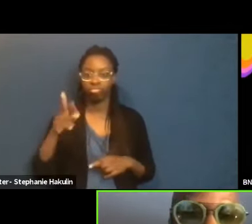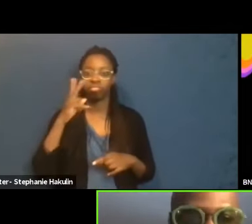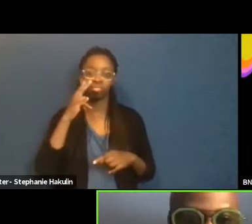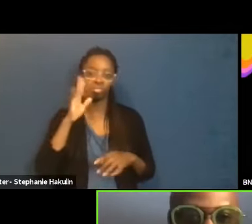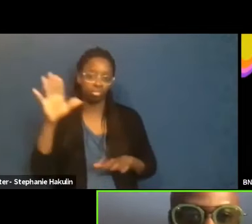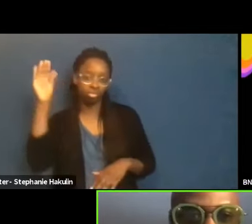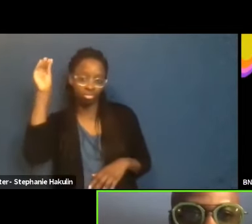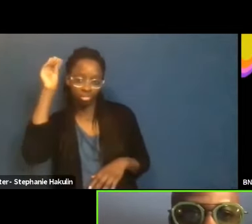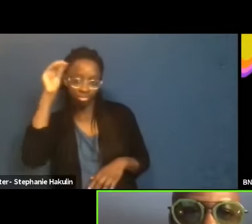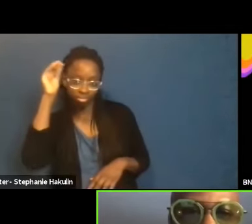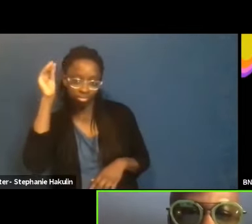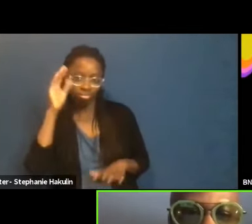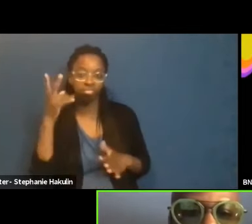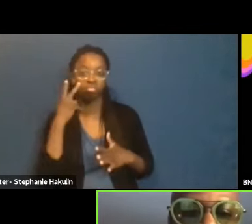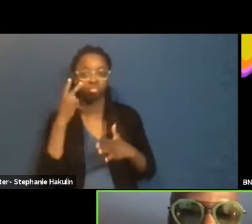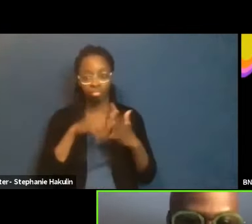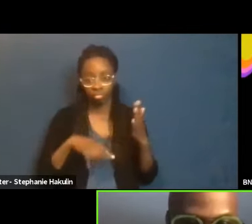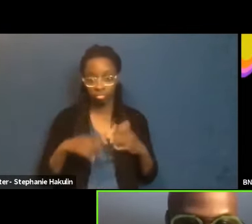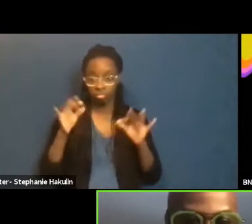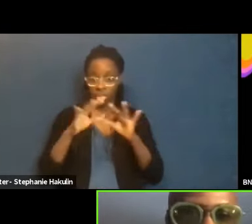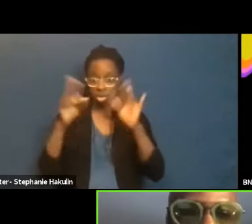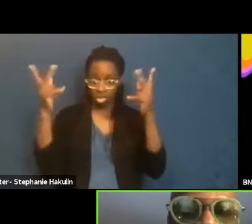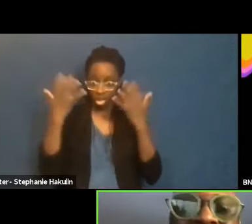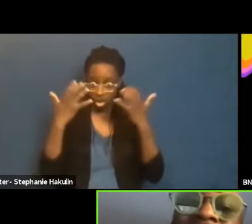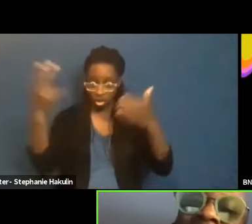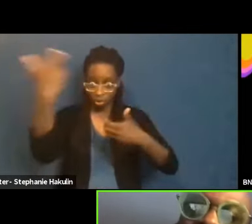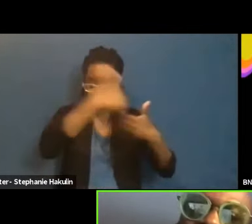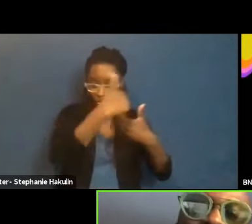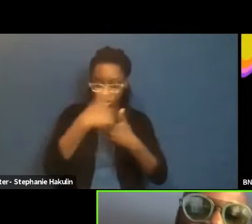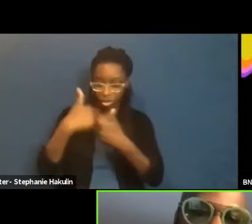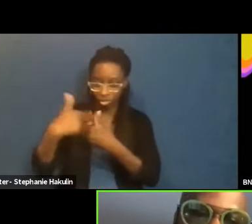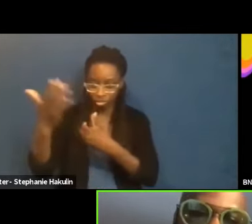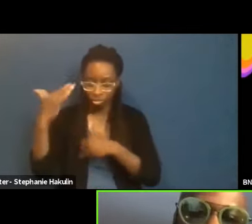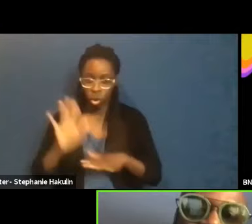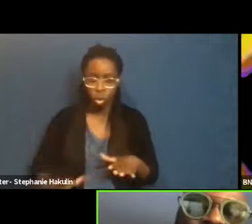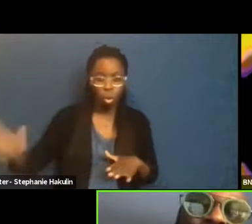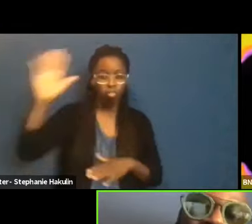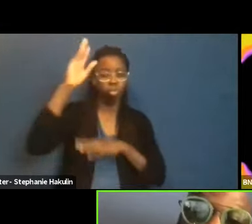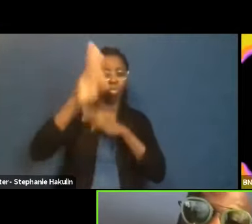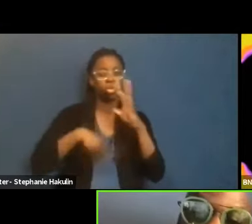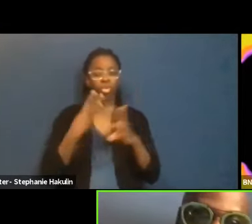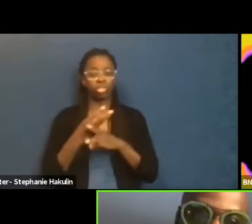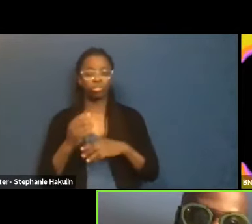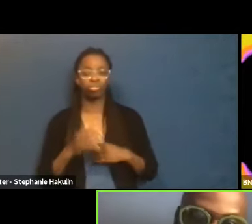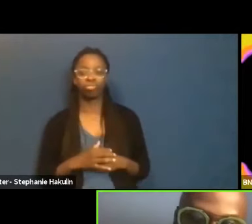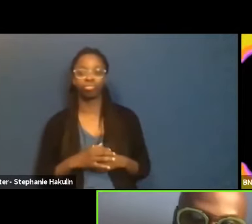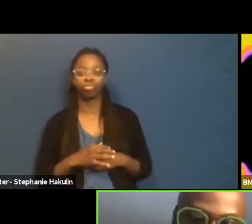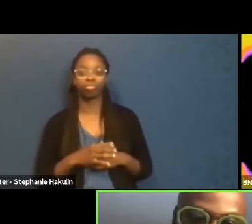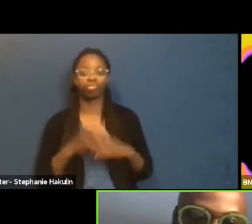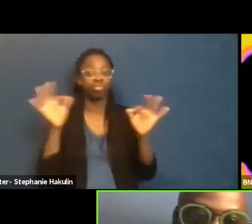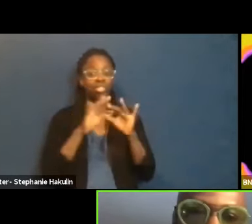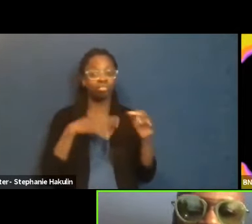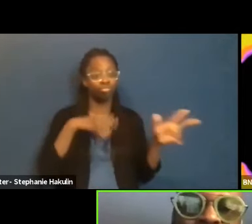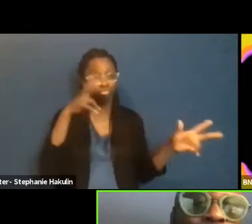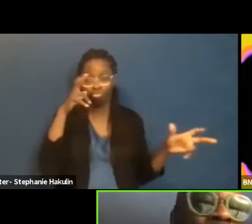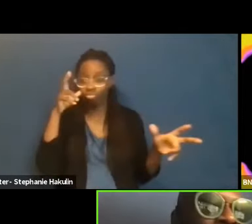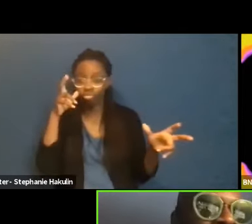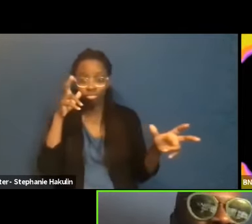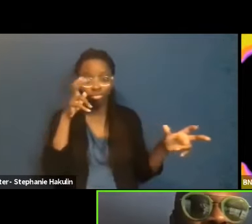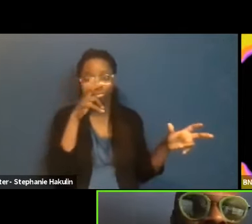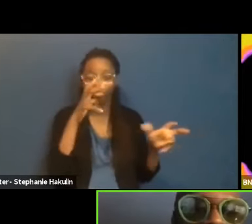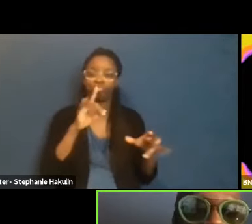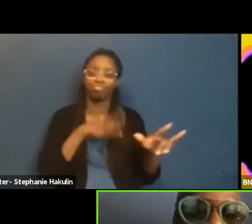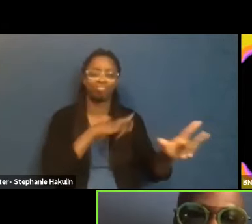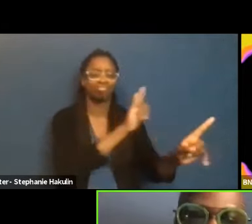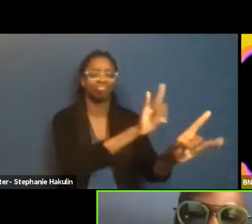across screens, across this whole planet, your job is to listen, respond, show love to these poets. You can do this